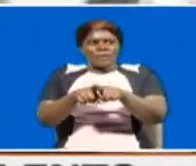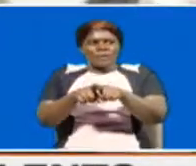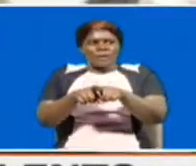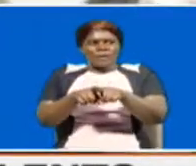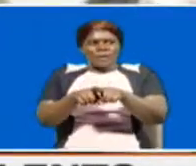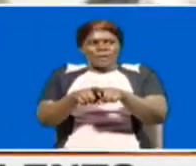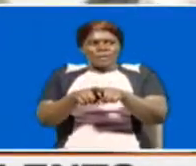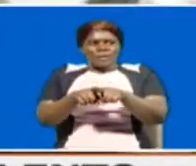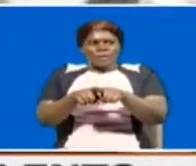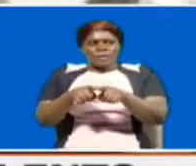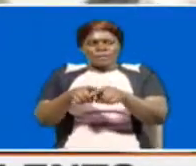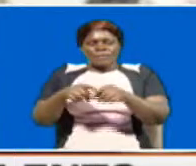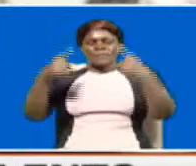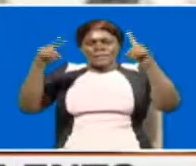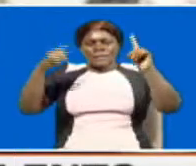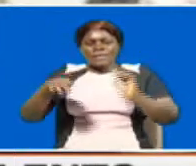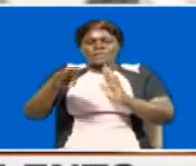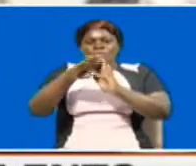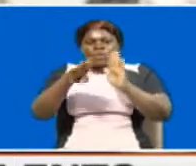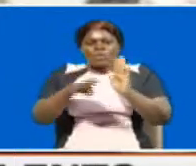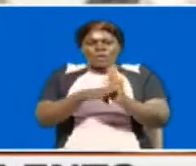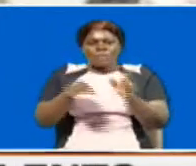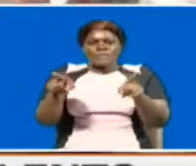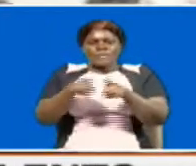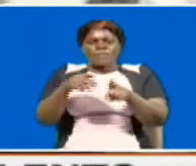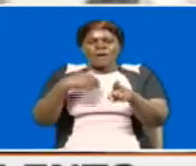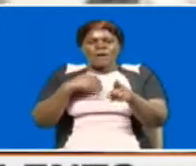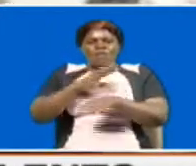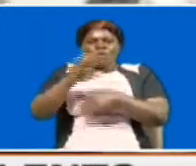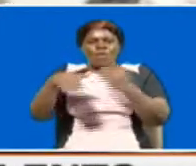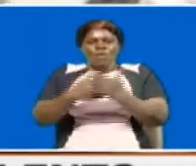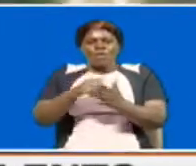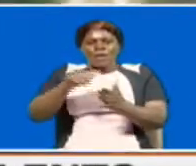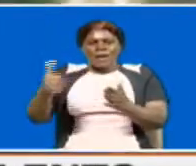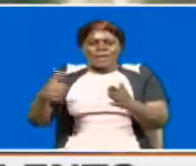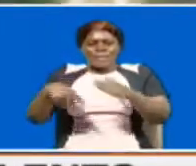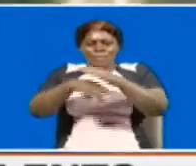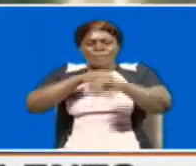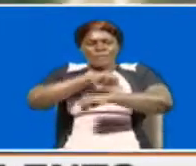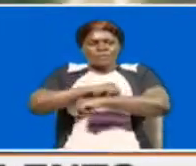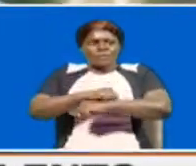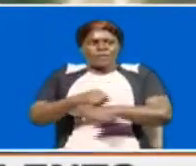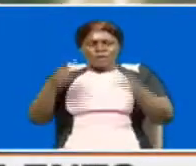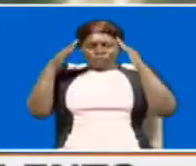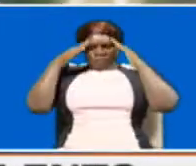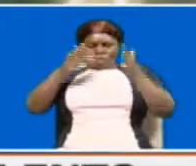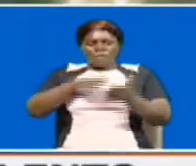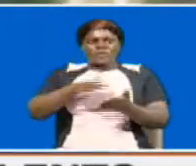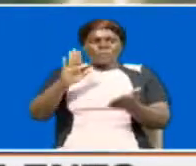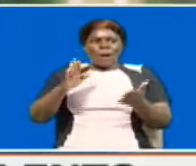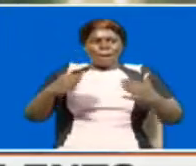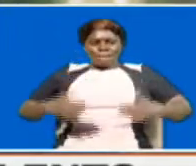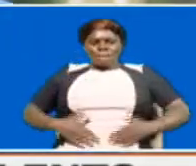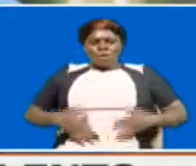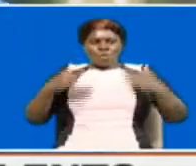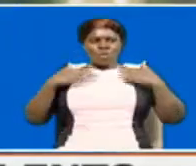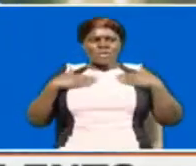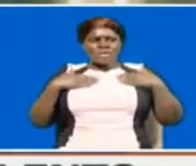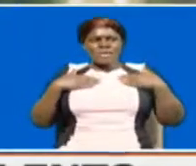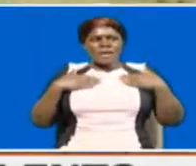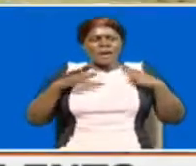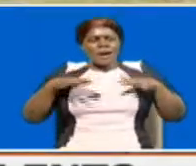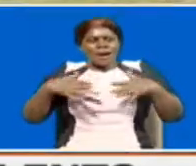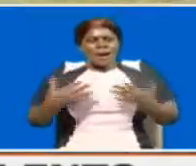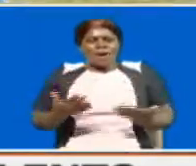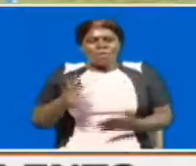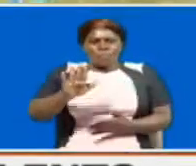of our post-secondary school success programming we have across all our Nova Pioneer schools. I focus a lot on the body shape, especially on